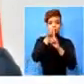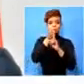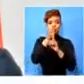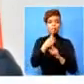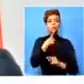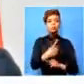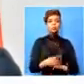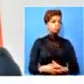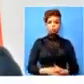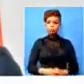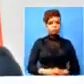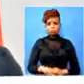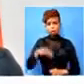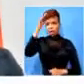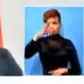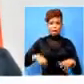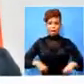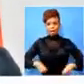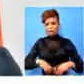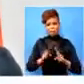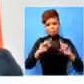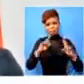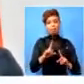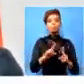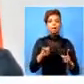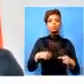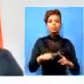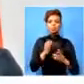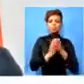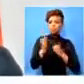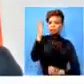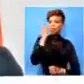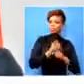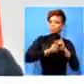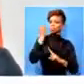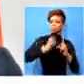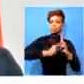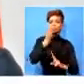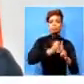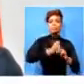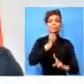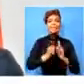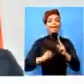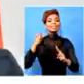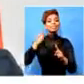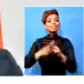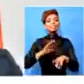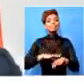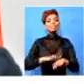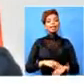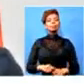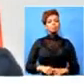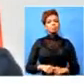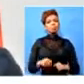We exercised our independence until such time that the whole of South Africa came on